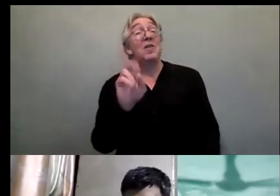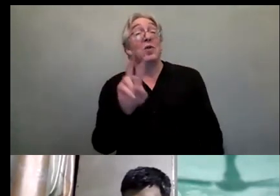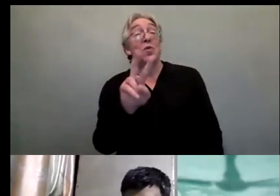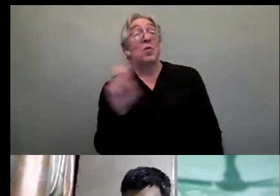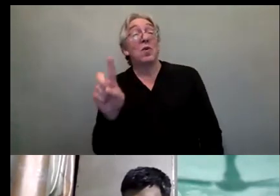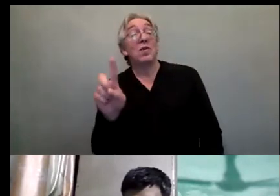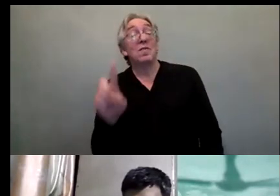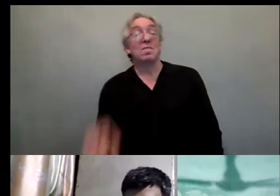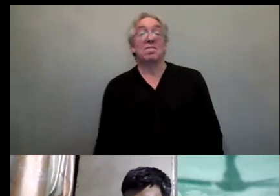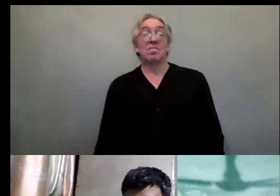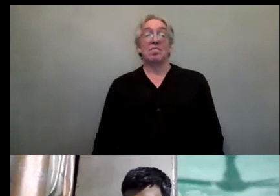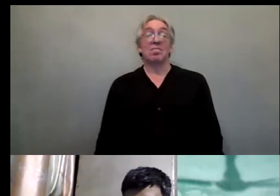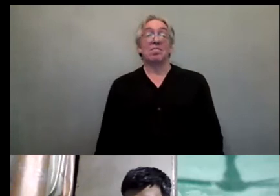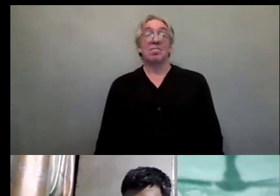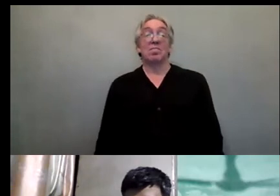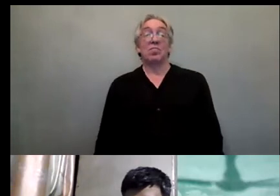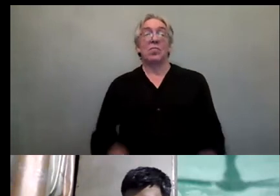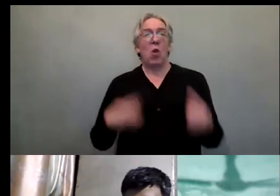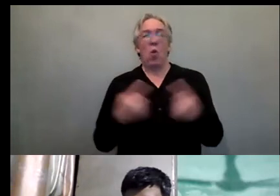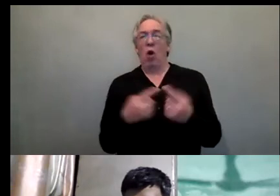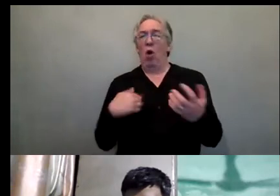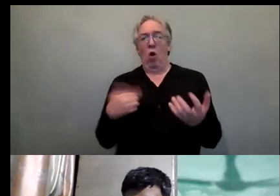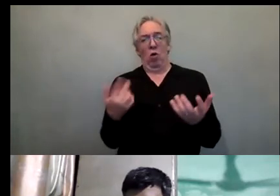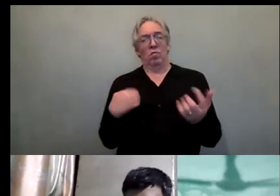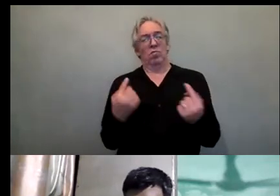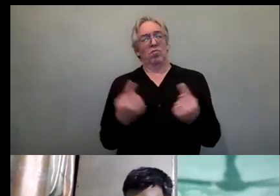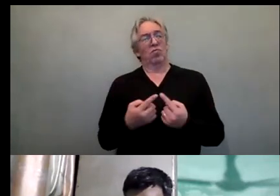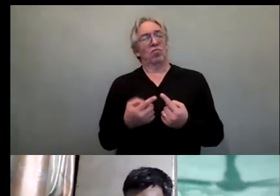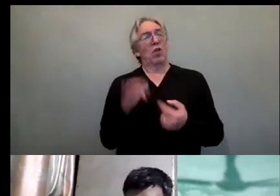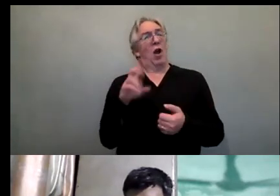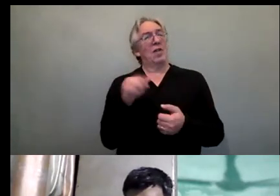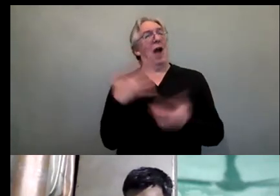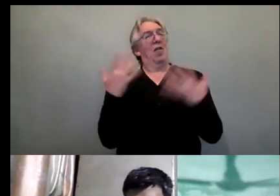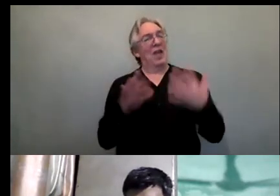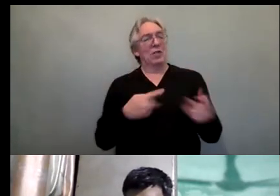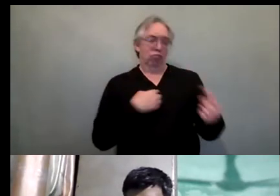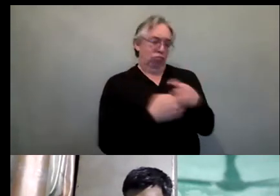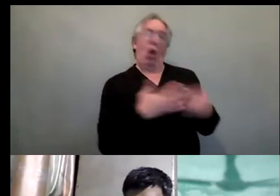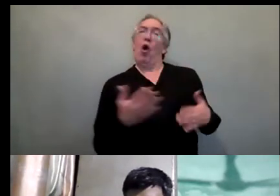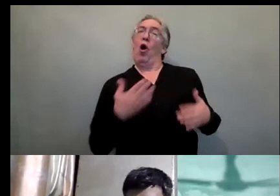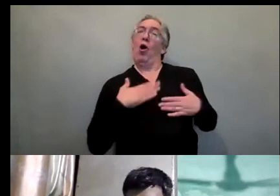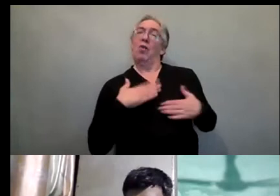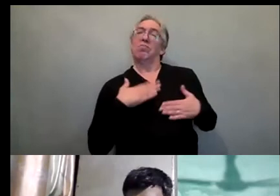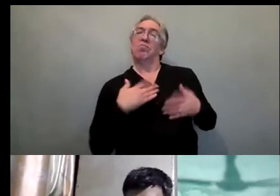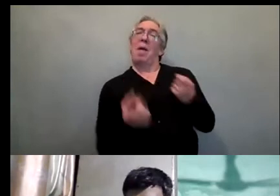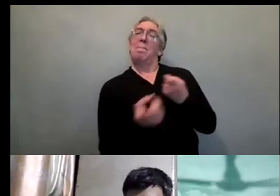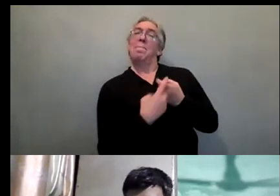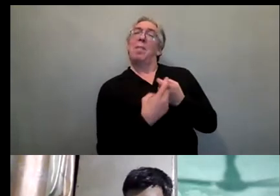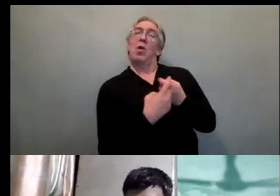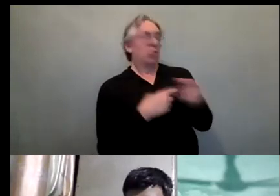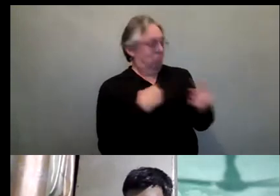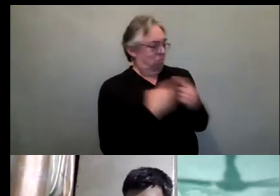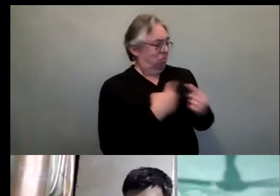We wanted to ensure we consulted with IDA members to discuss what accessible